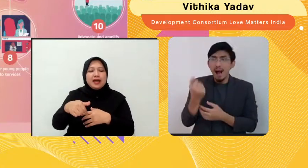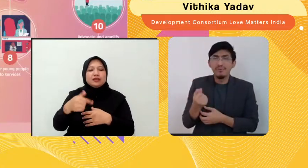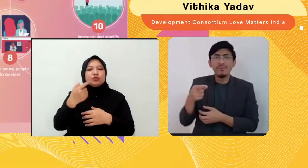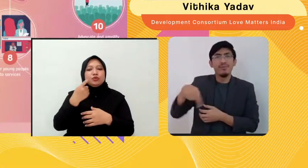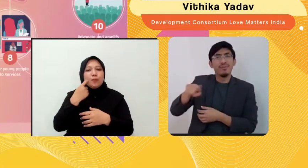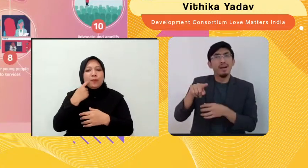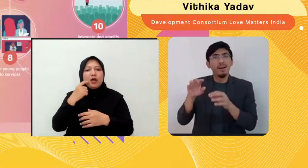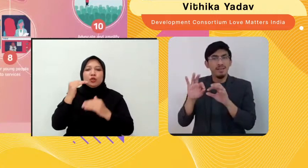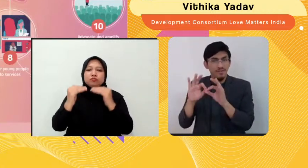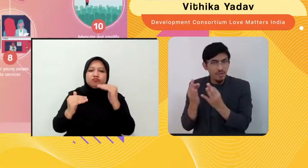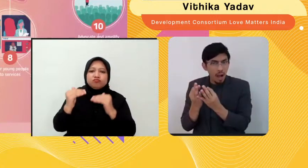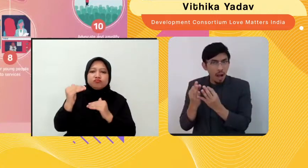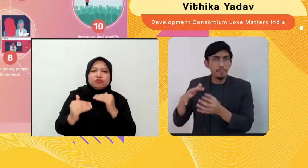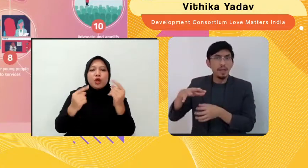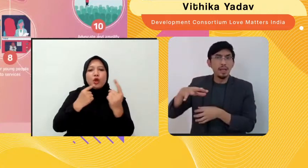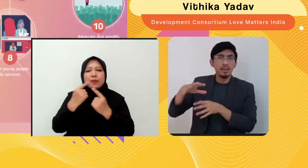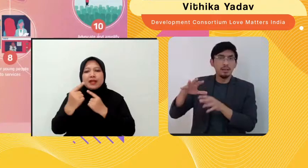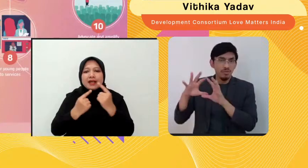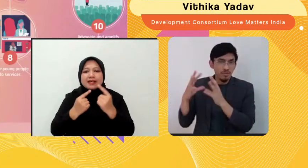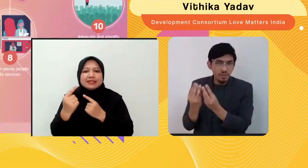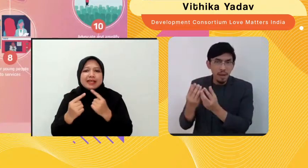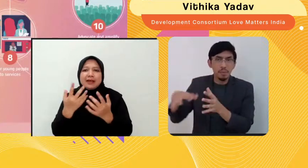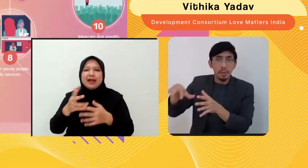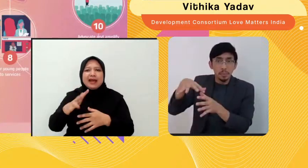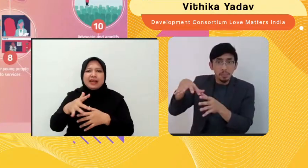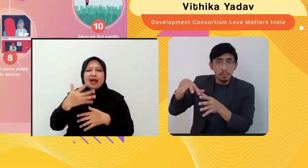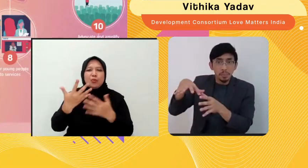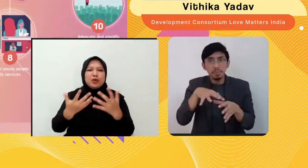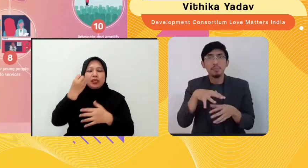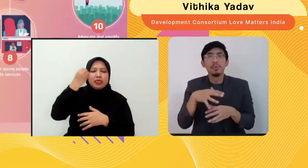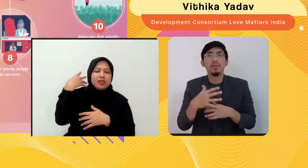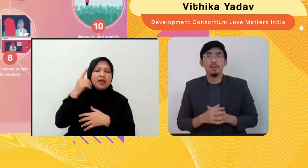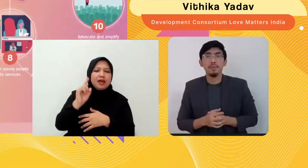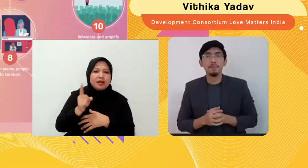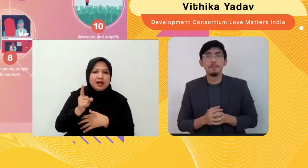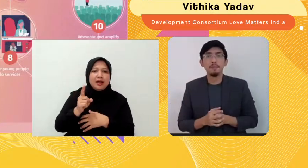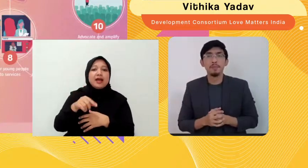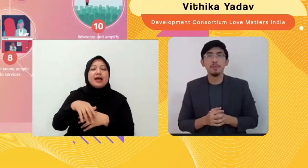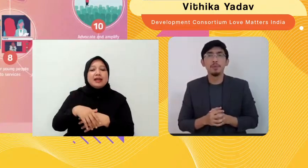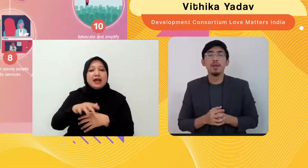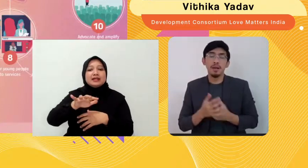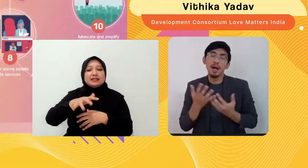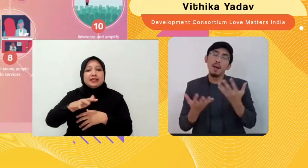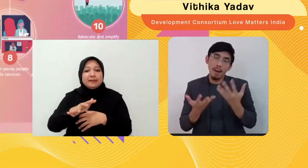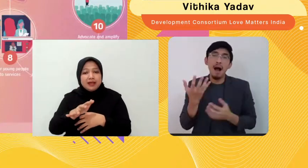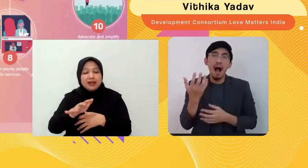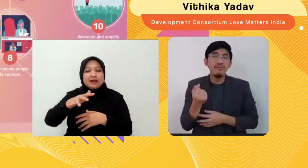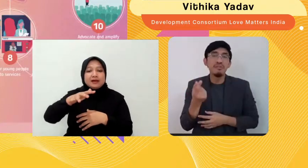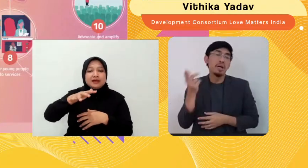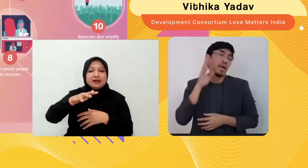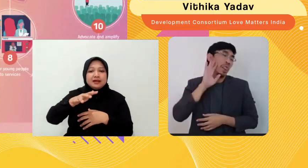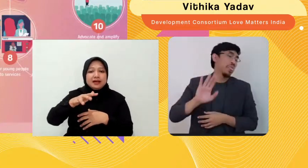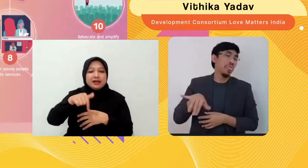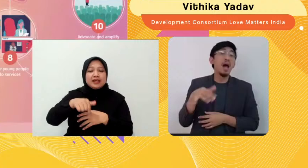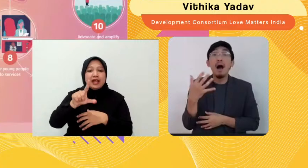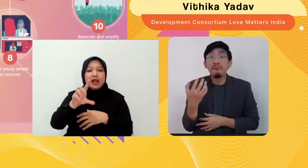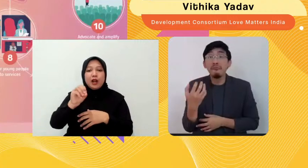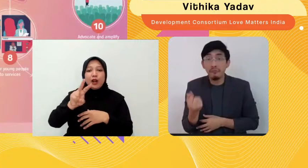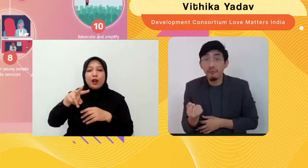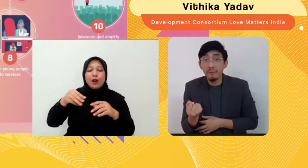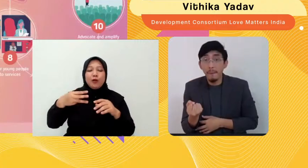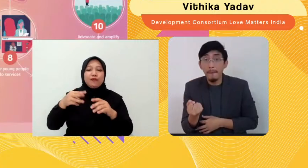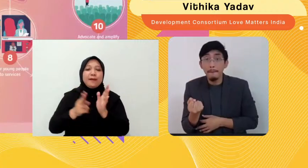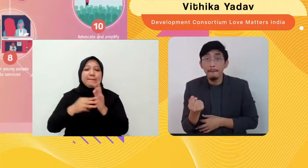was sort of really missing. At the same time, the research that we undertook before Love Matters was born was to really